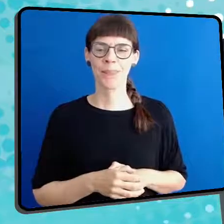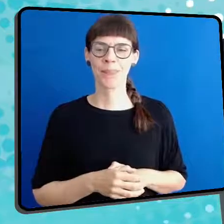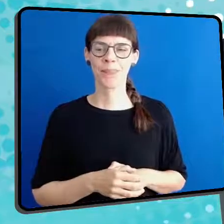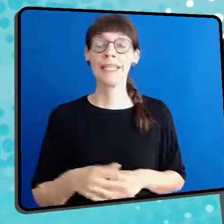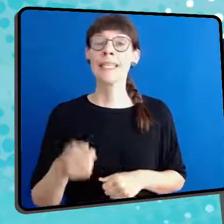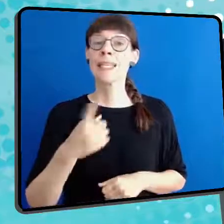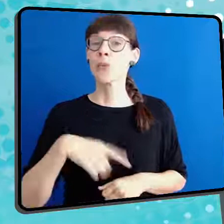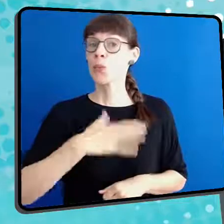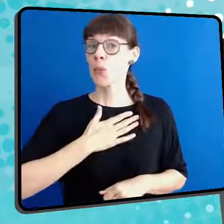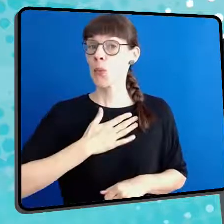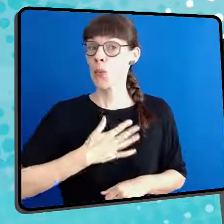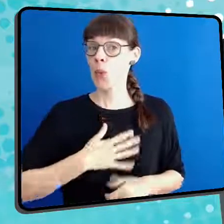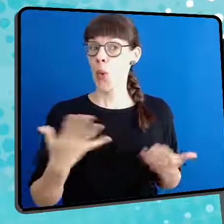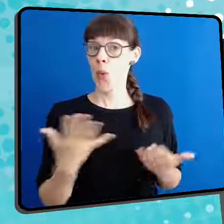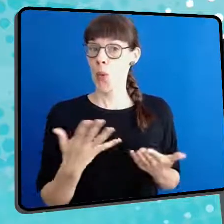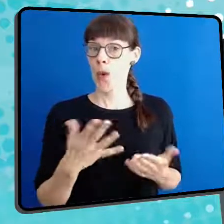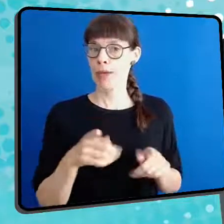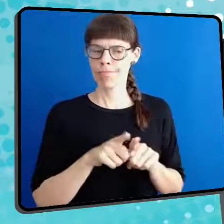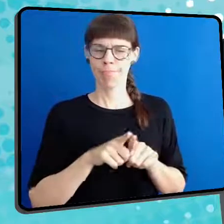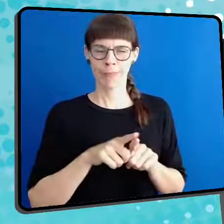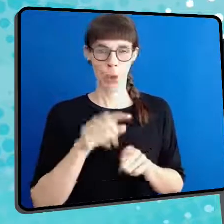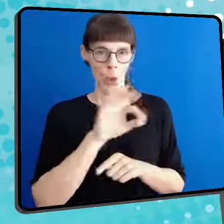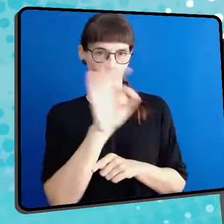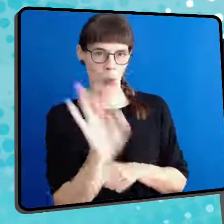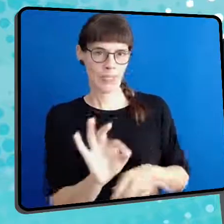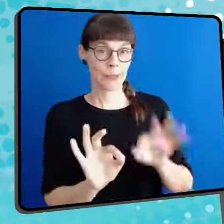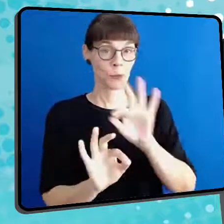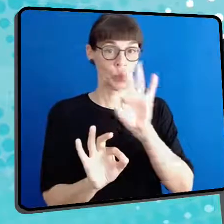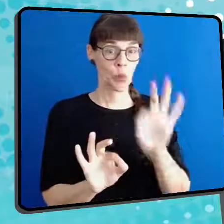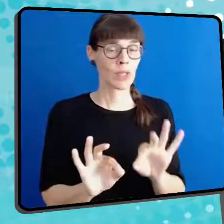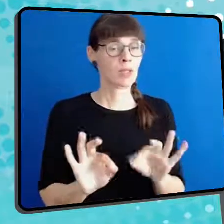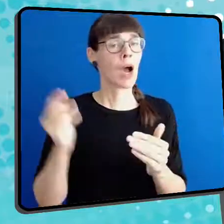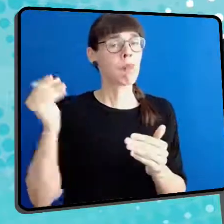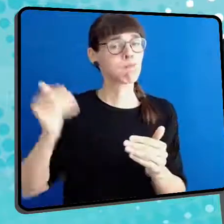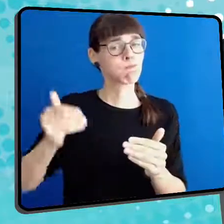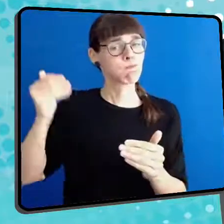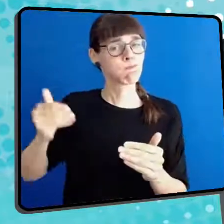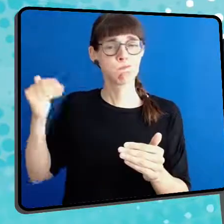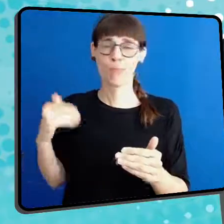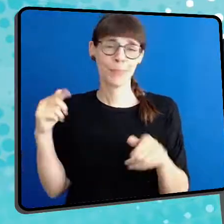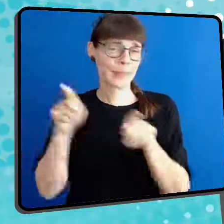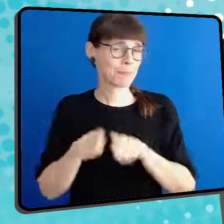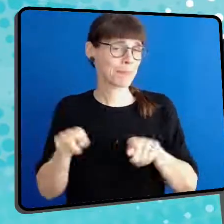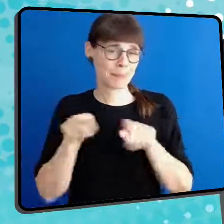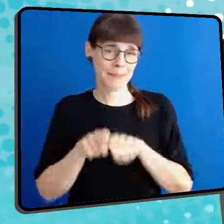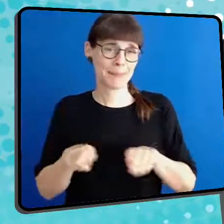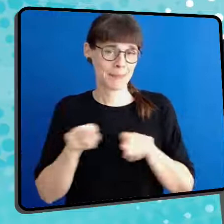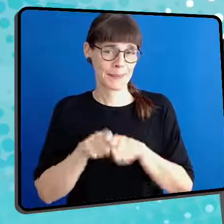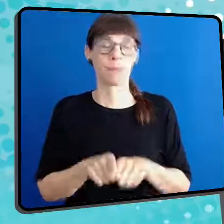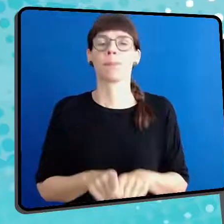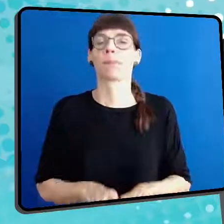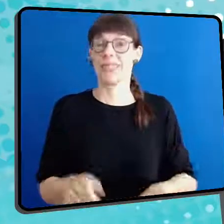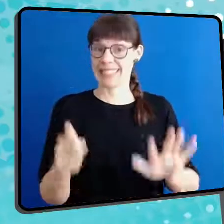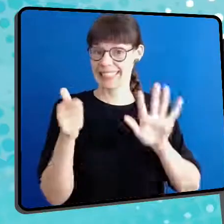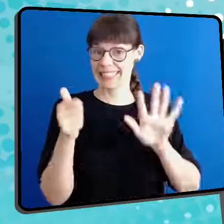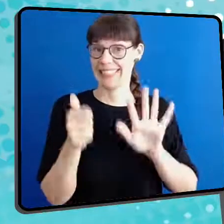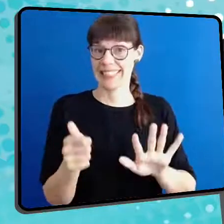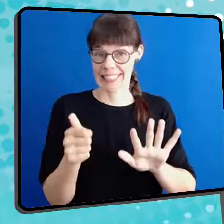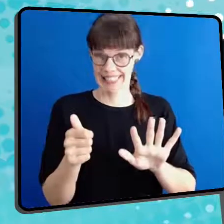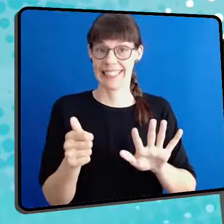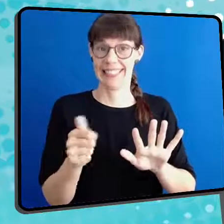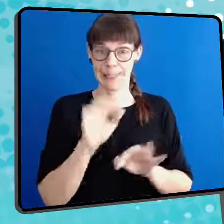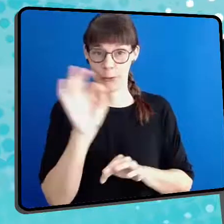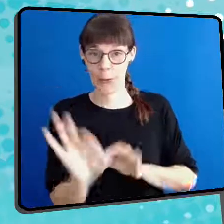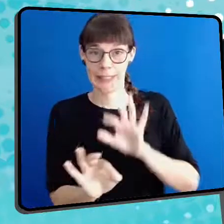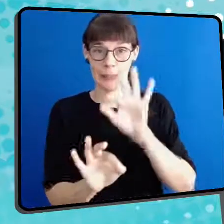ask you our quickfire questions. We ask them to every single guest. There are 6 questions. Myself and Henk